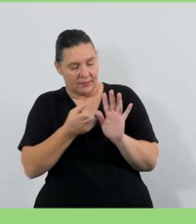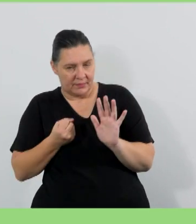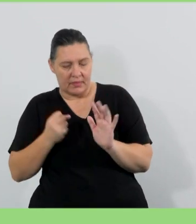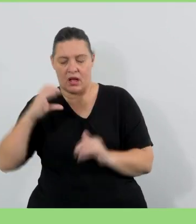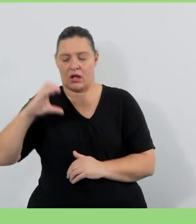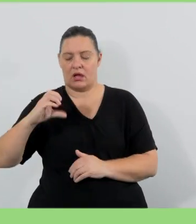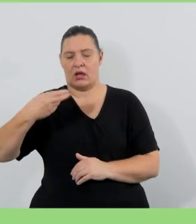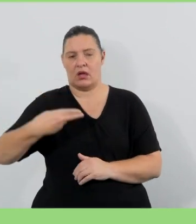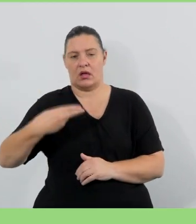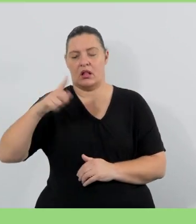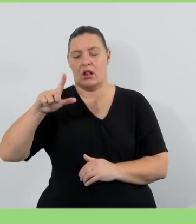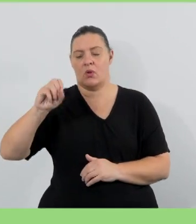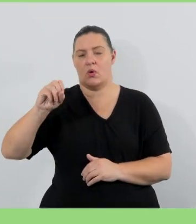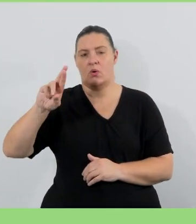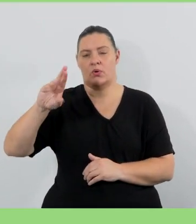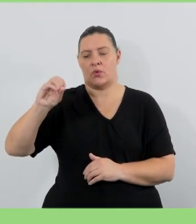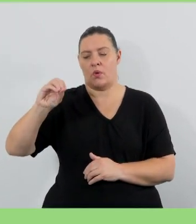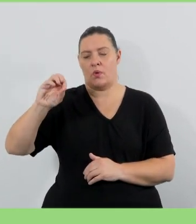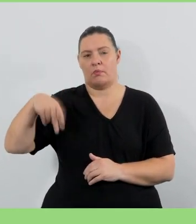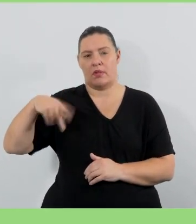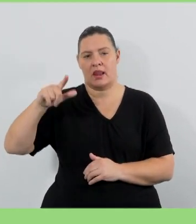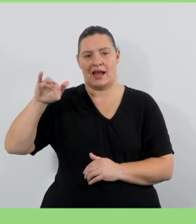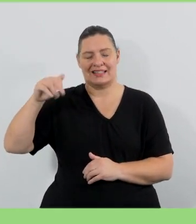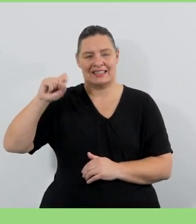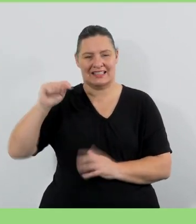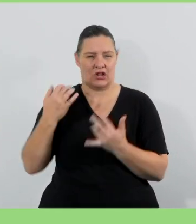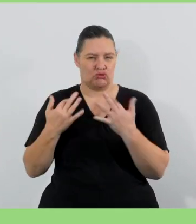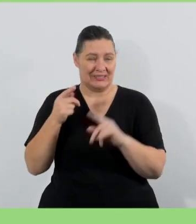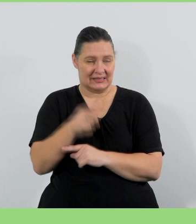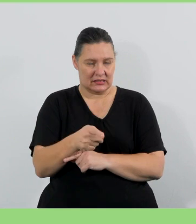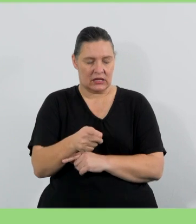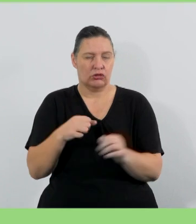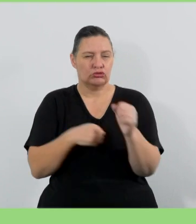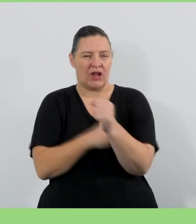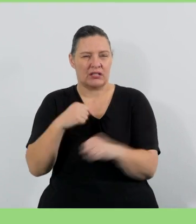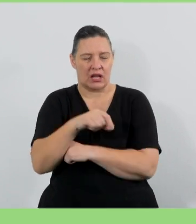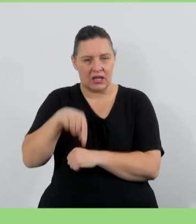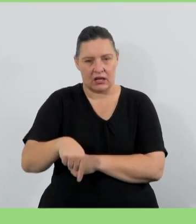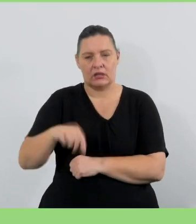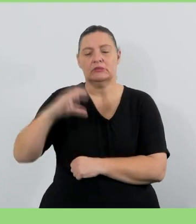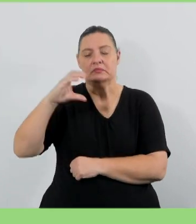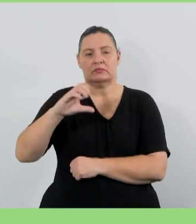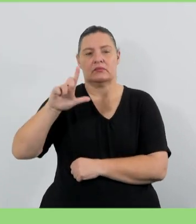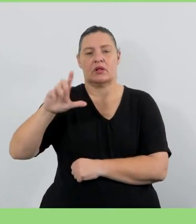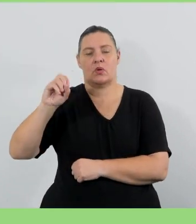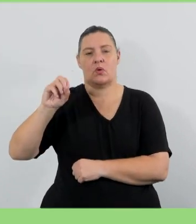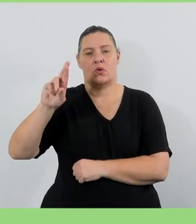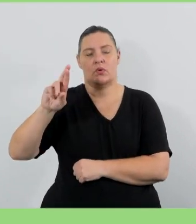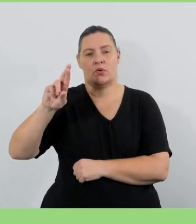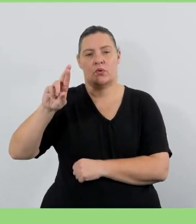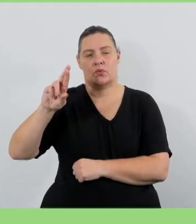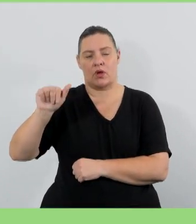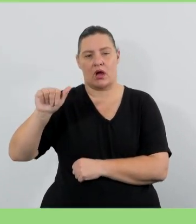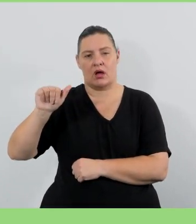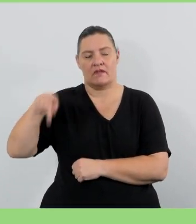the chloroplast. This is the chloroplast. And inside the chloroplast, we find small structures called the chlorophyll. This is the